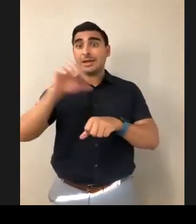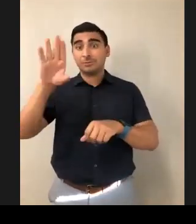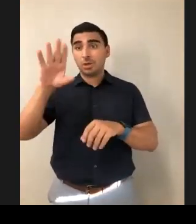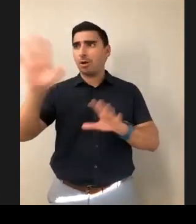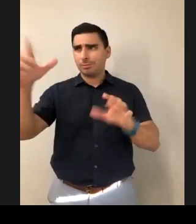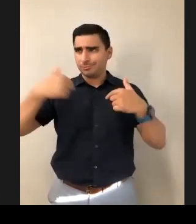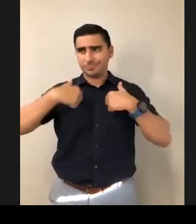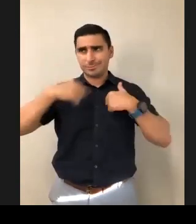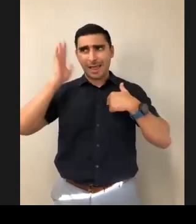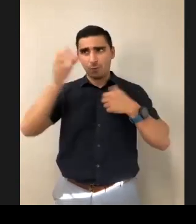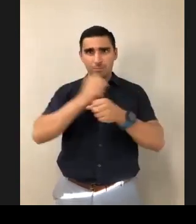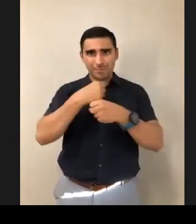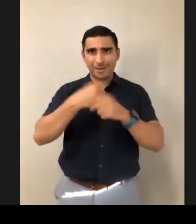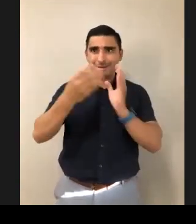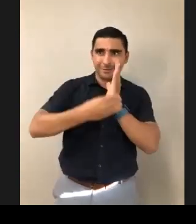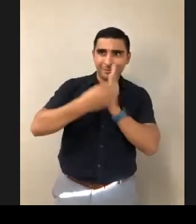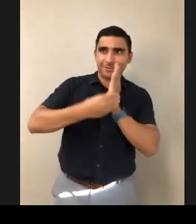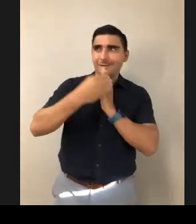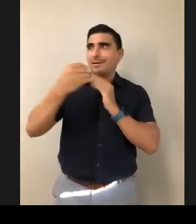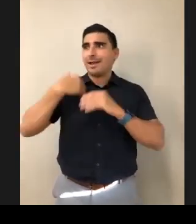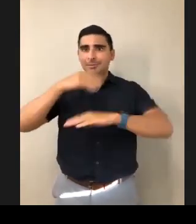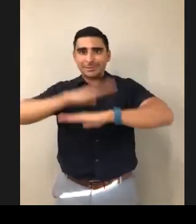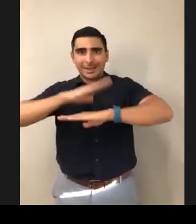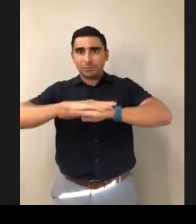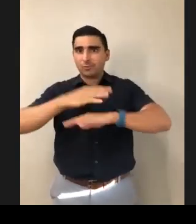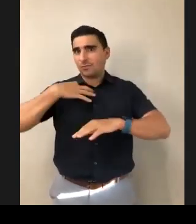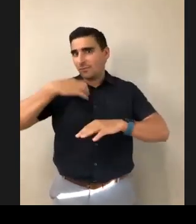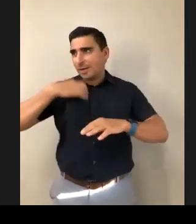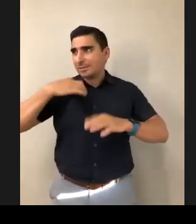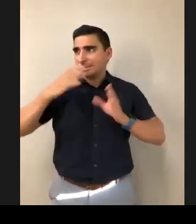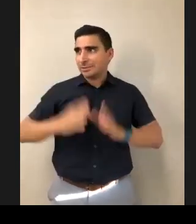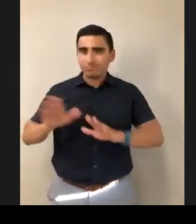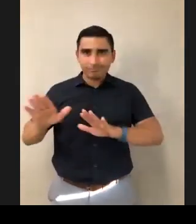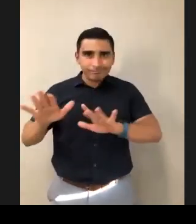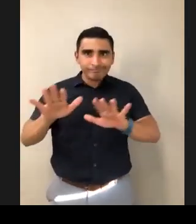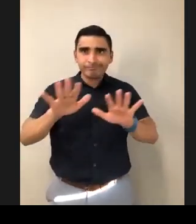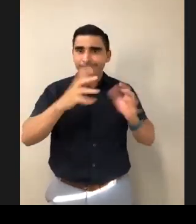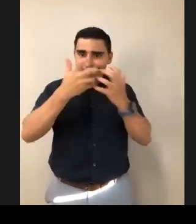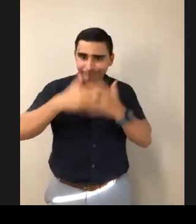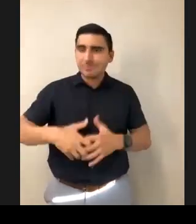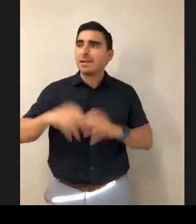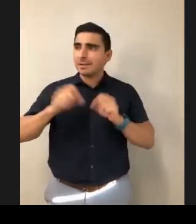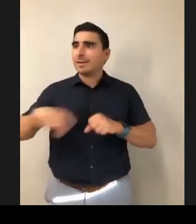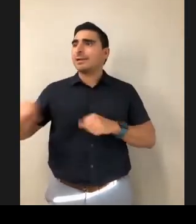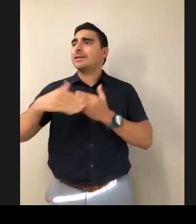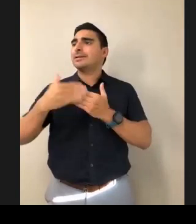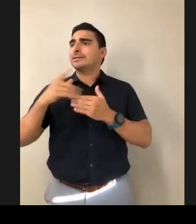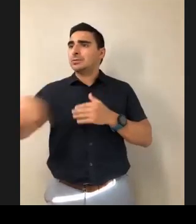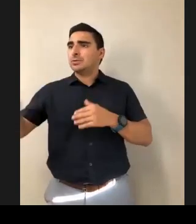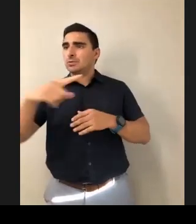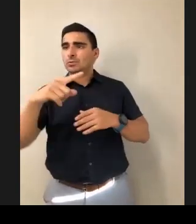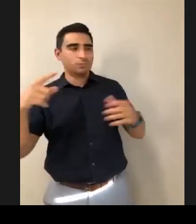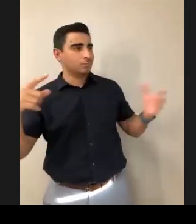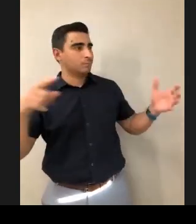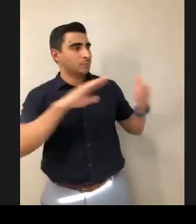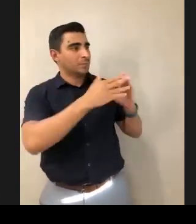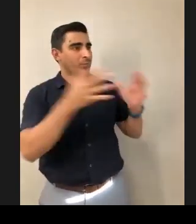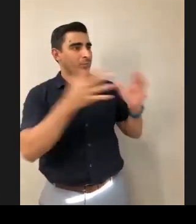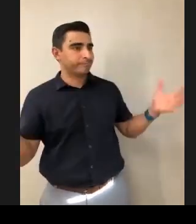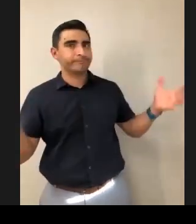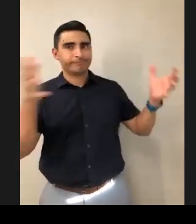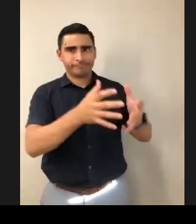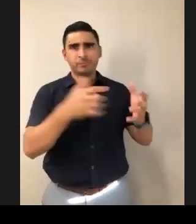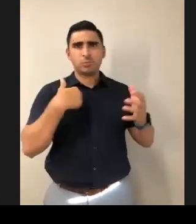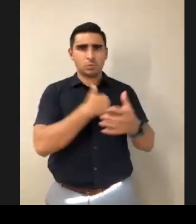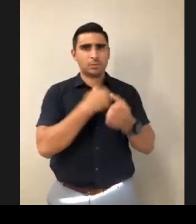will staff the tables for you. I will do whatever to make it easy for them just to go out and hear. And so we do a lot of town halls, a lot what is going